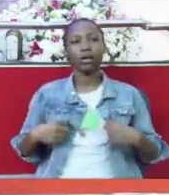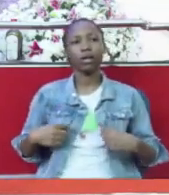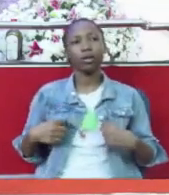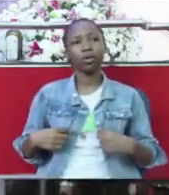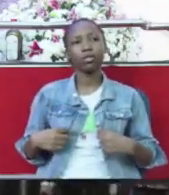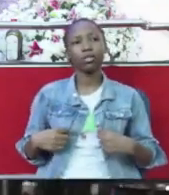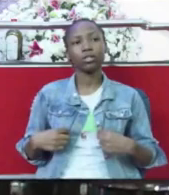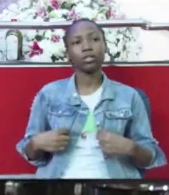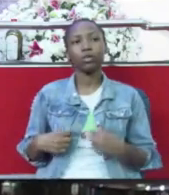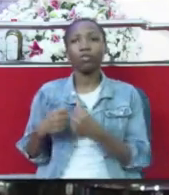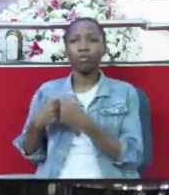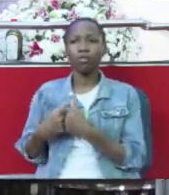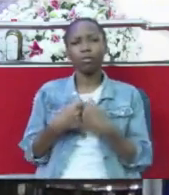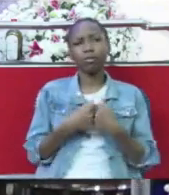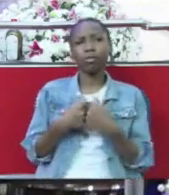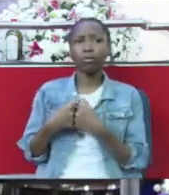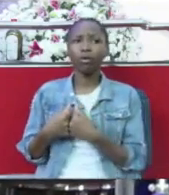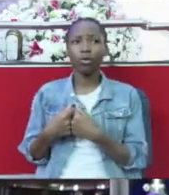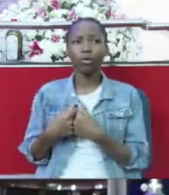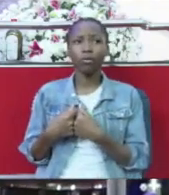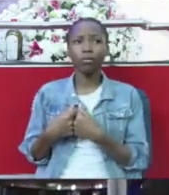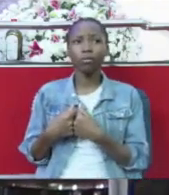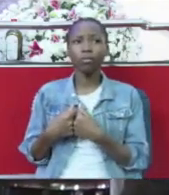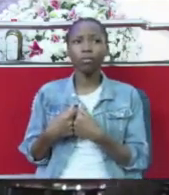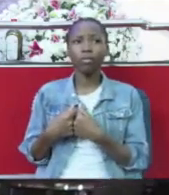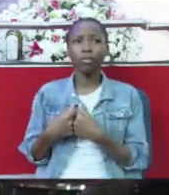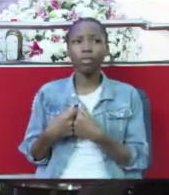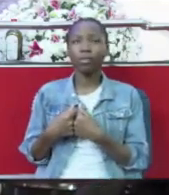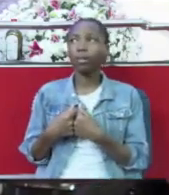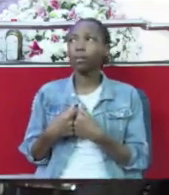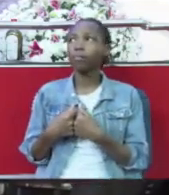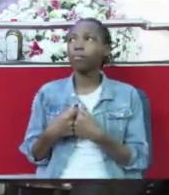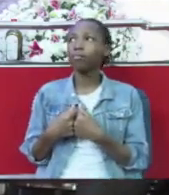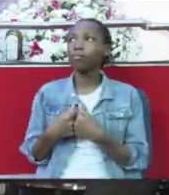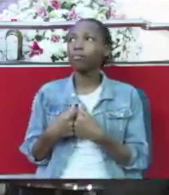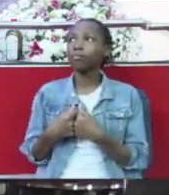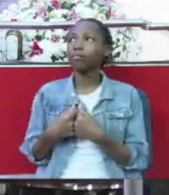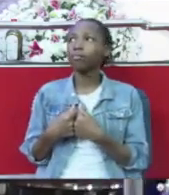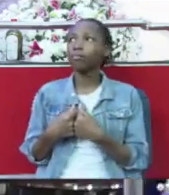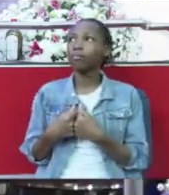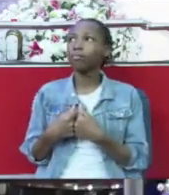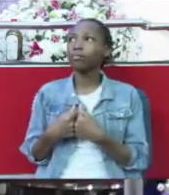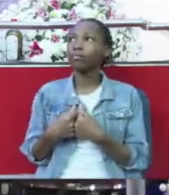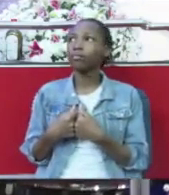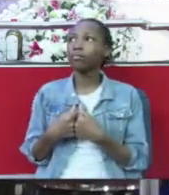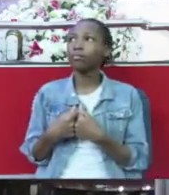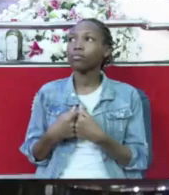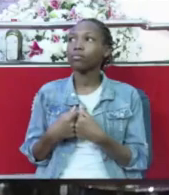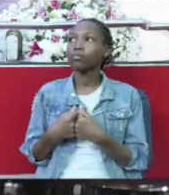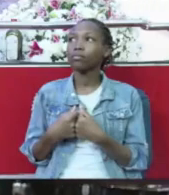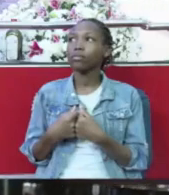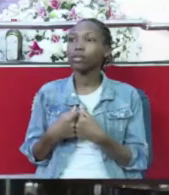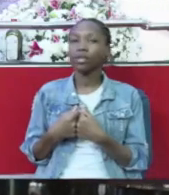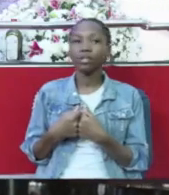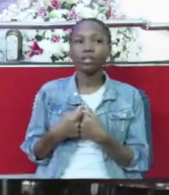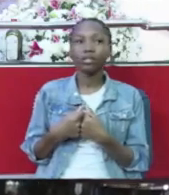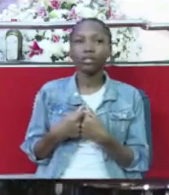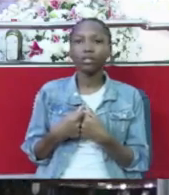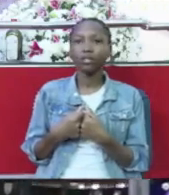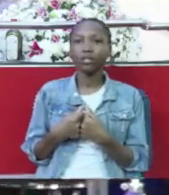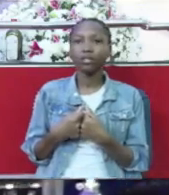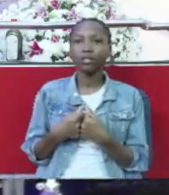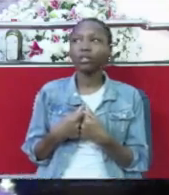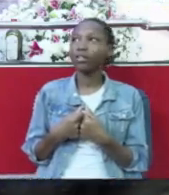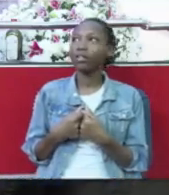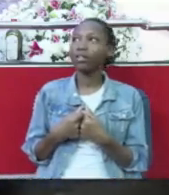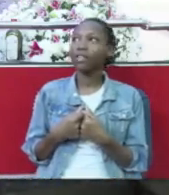helmet. Akampatia kofia. His sword. Akampatia silaha. His shield. Na ngao yake. Ngao yake. Maybe not the helmet because he was a king, so he